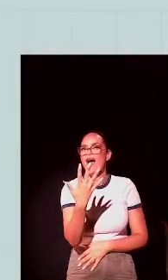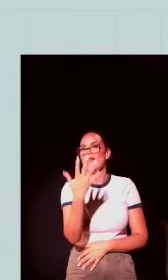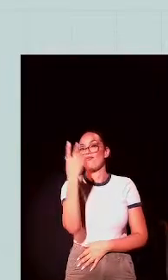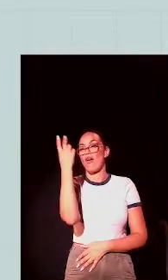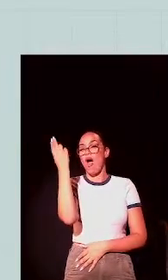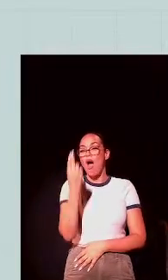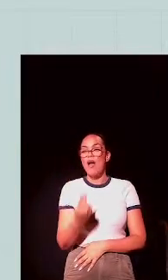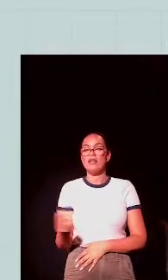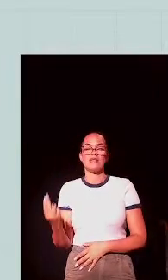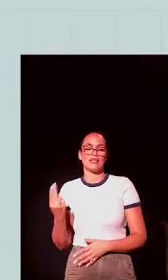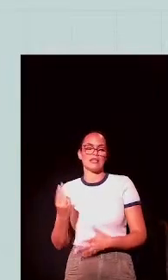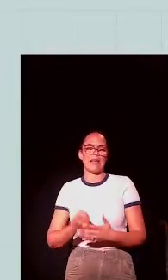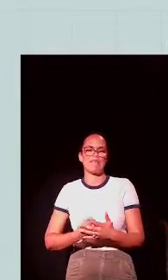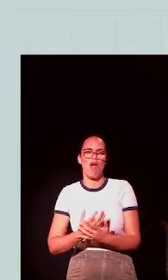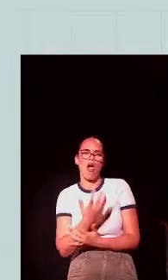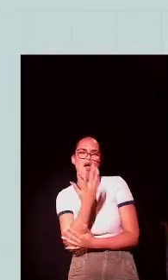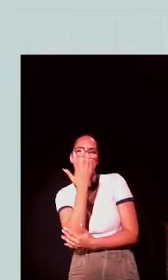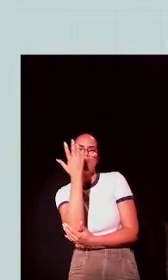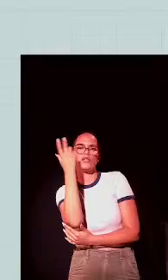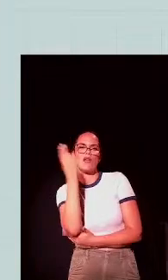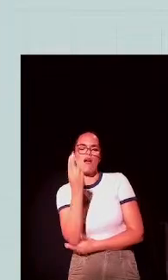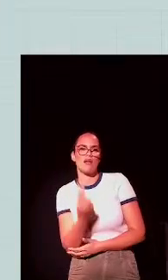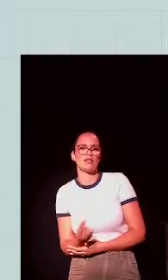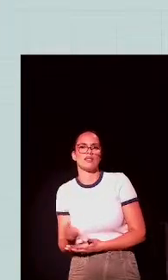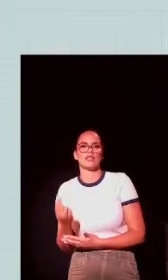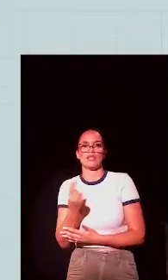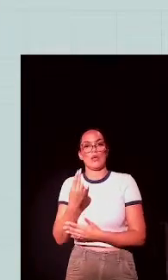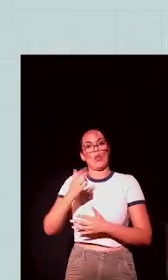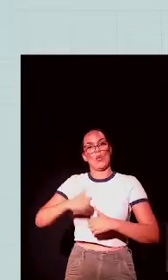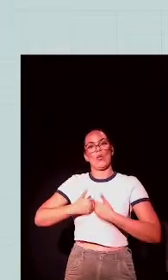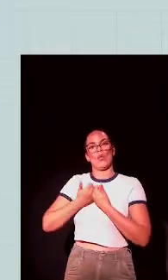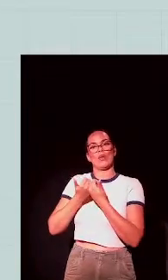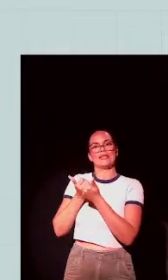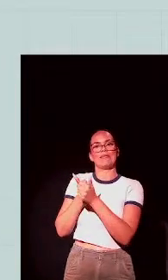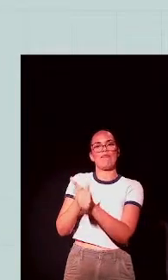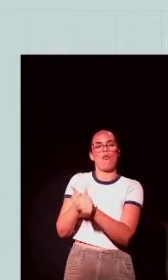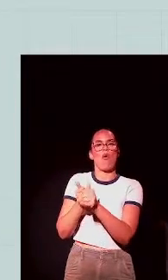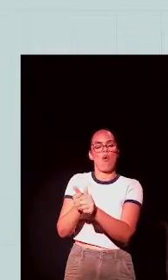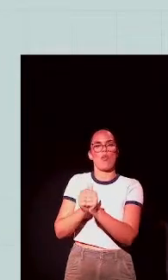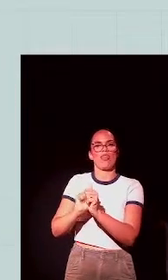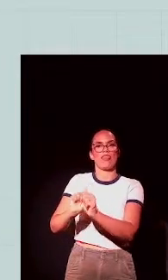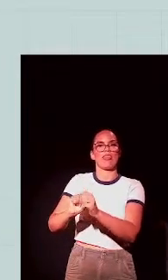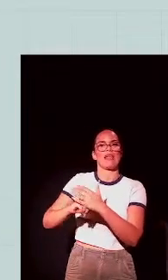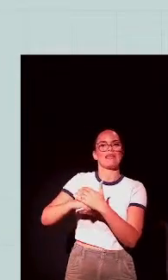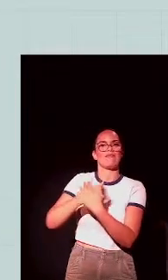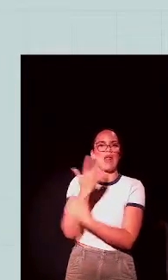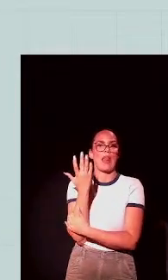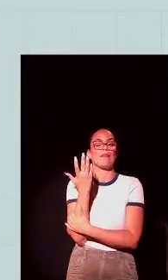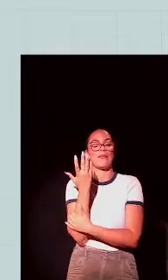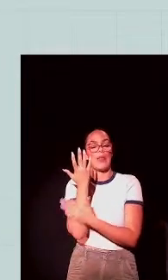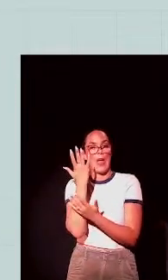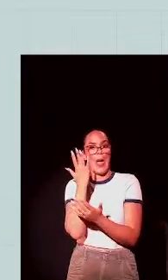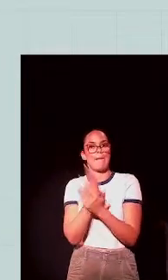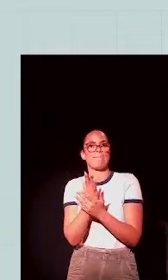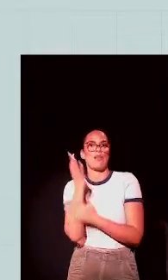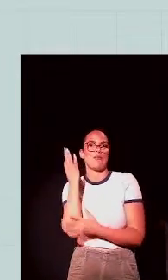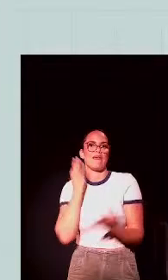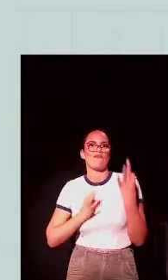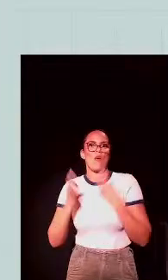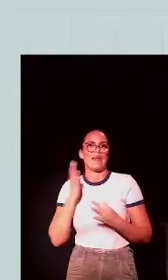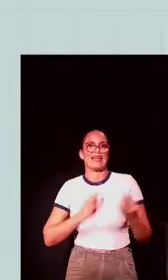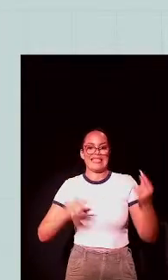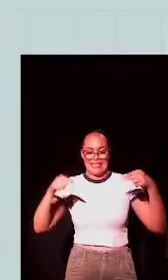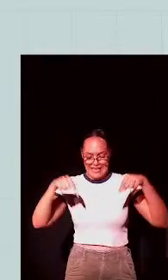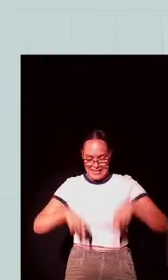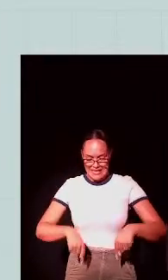our emergent artists who we support with career development support are going to be performing. It's here. It's